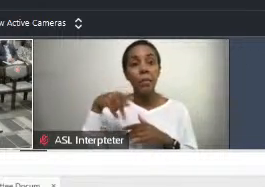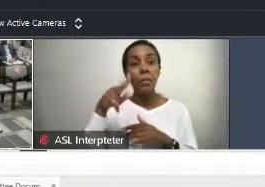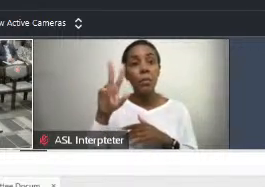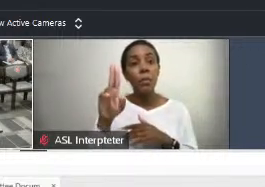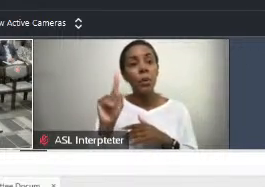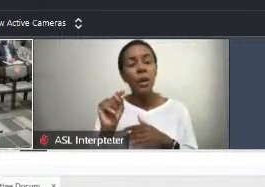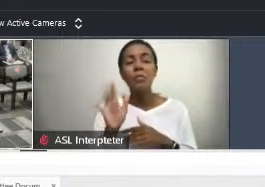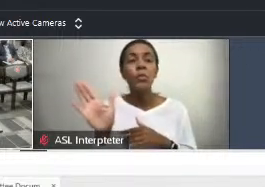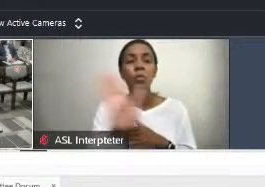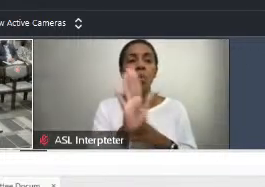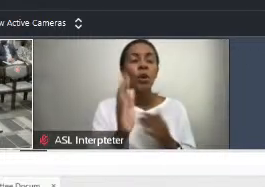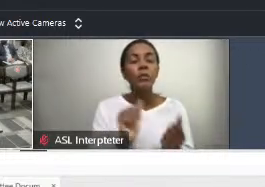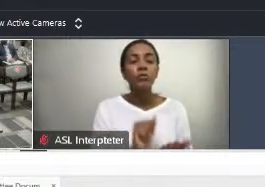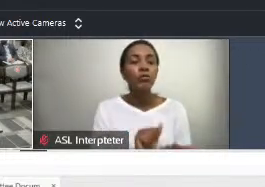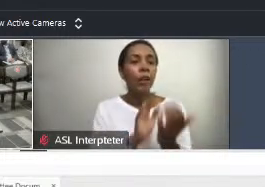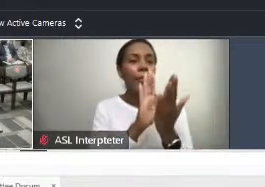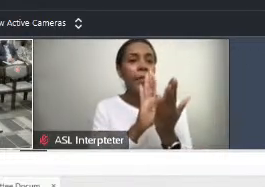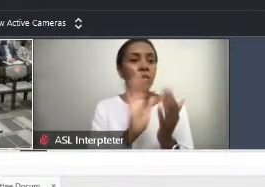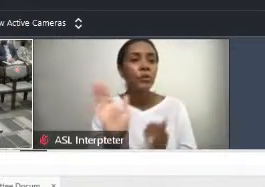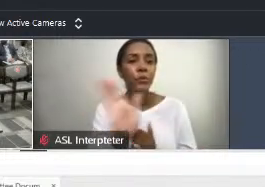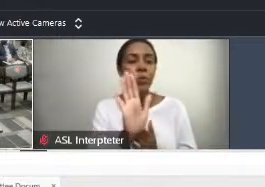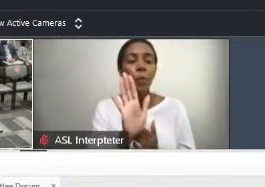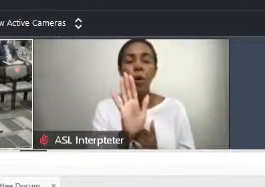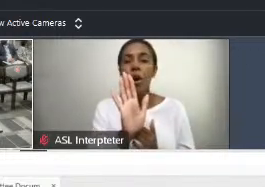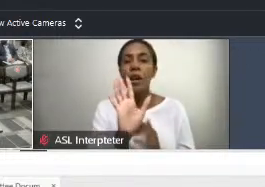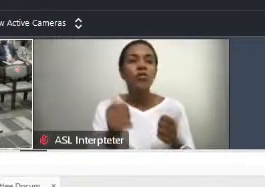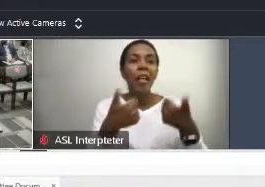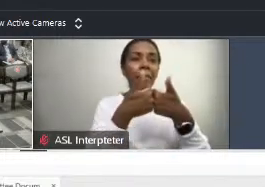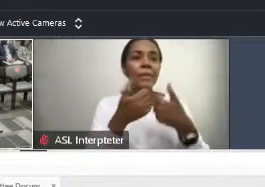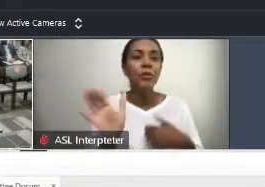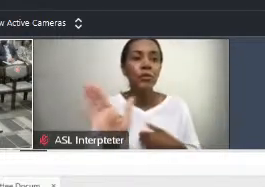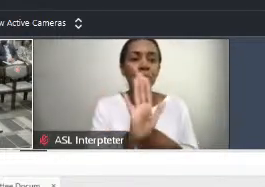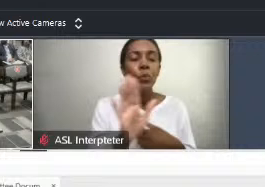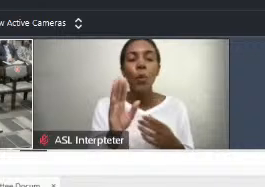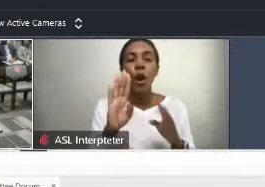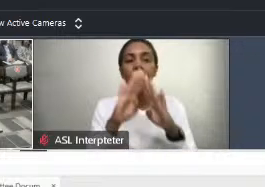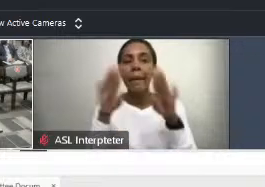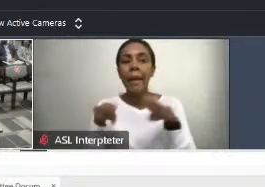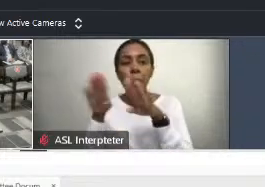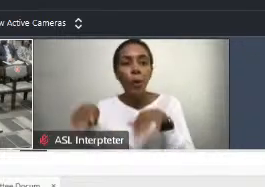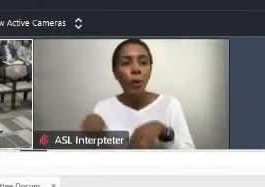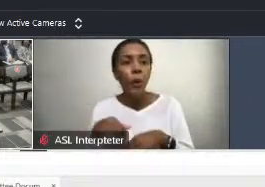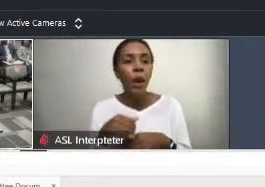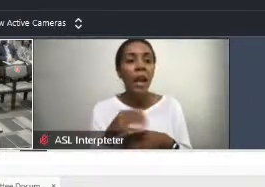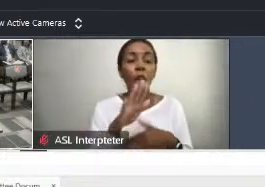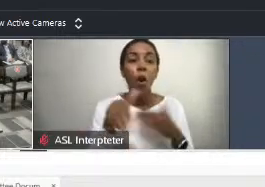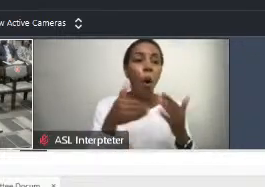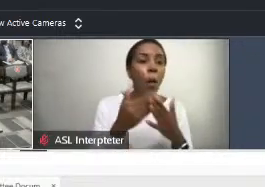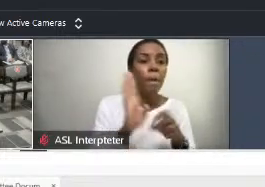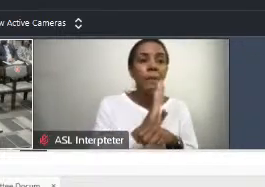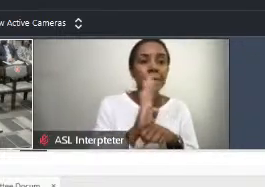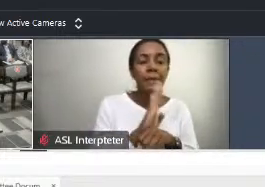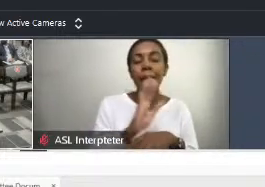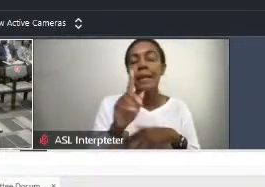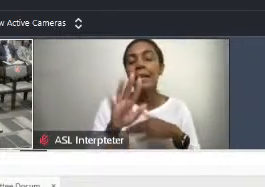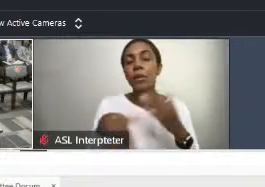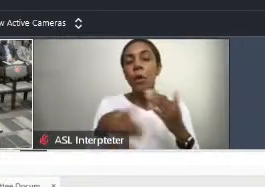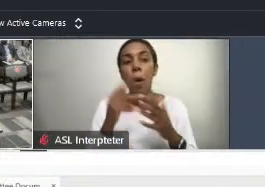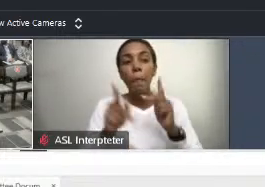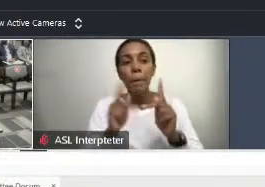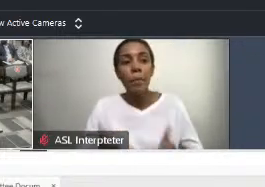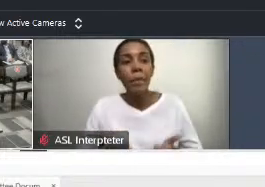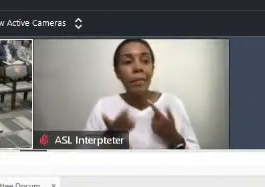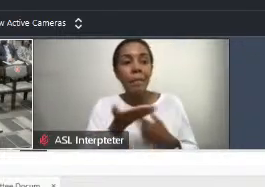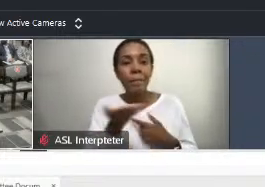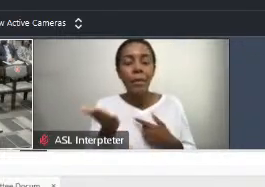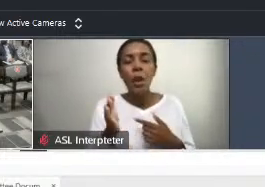their neighborhoods, and then eventually take in consideration all the businesses, all the residences in that area, and come up with a plan